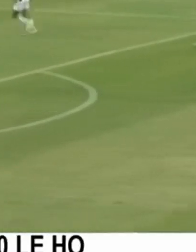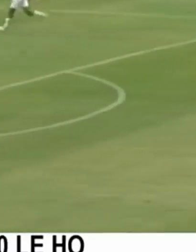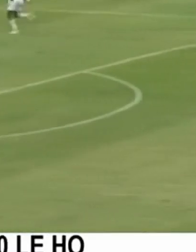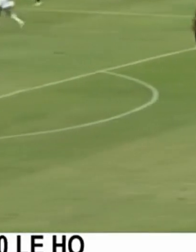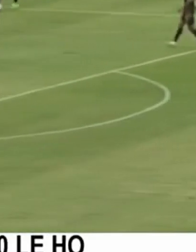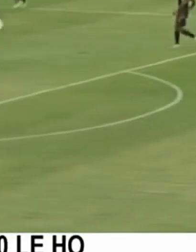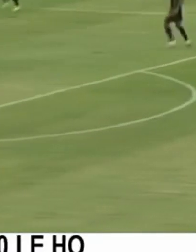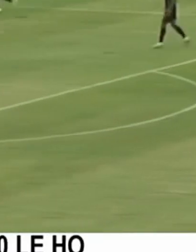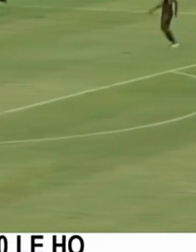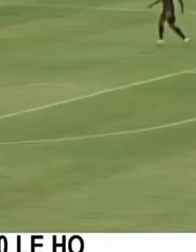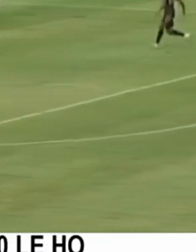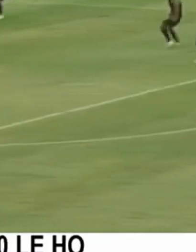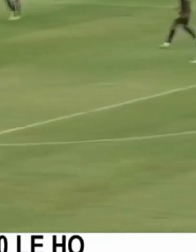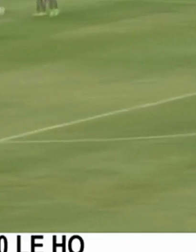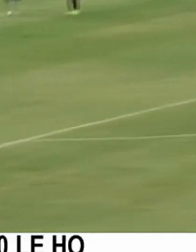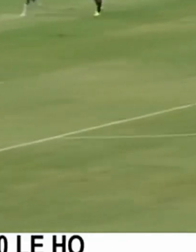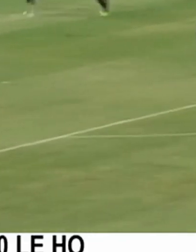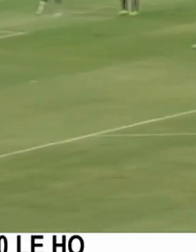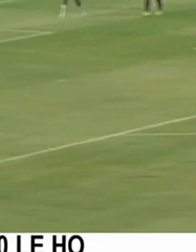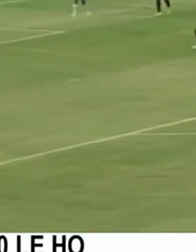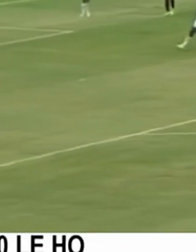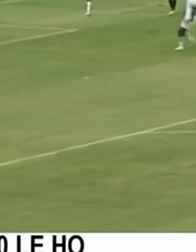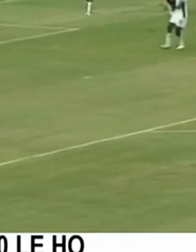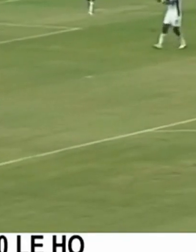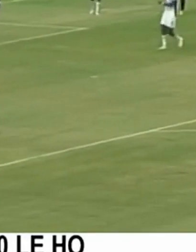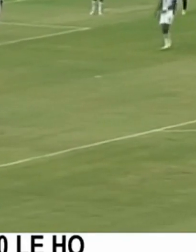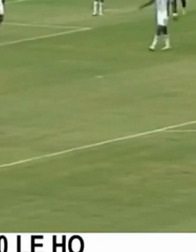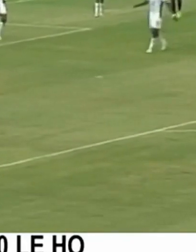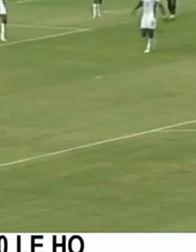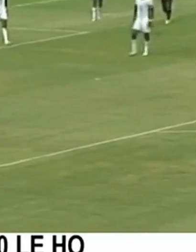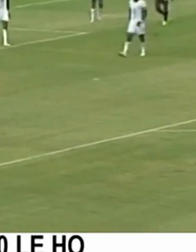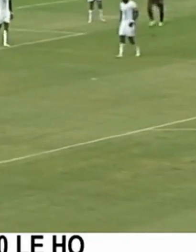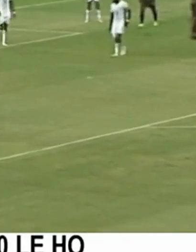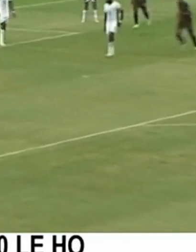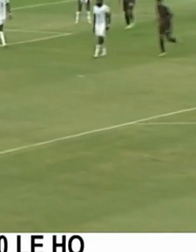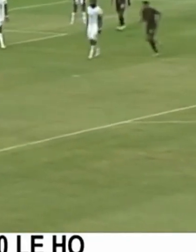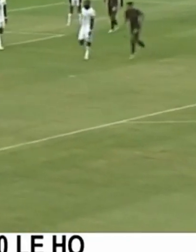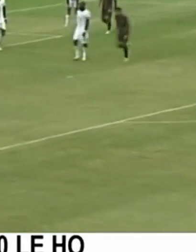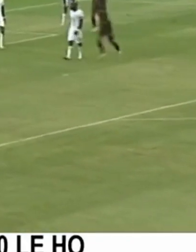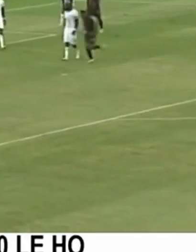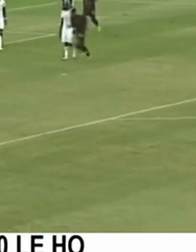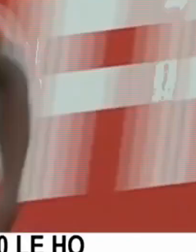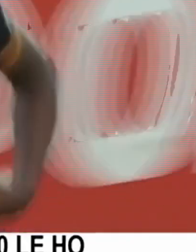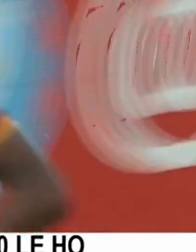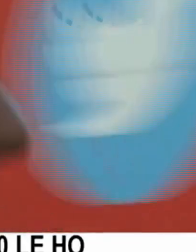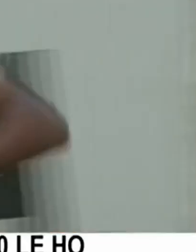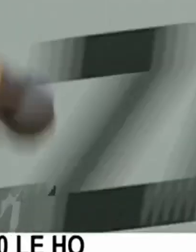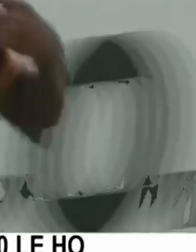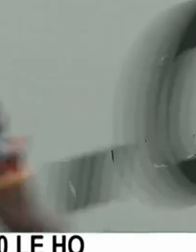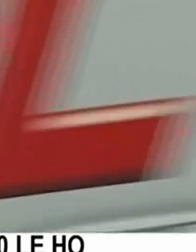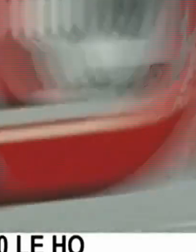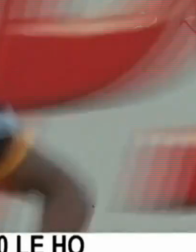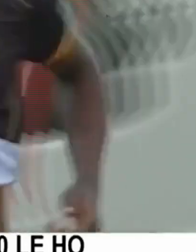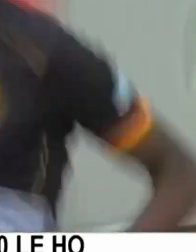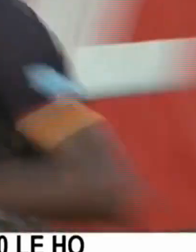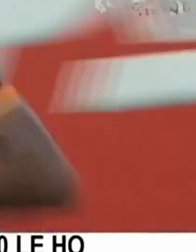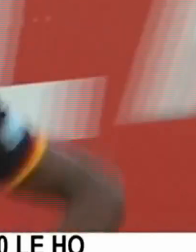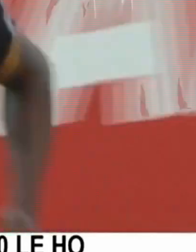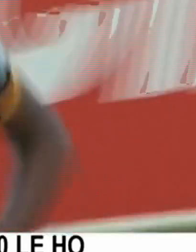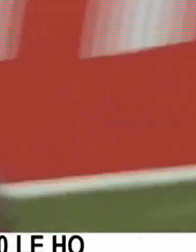Matrupu arriving in the penalty area. Matrupu! Aha! This time it will count.